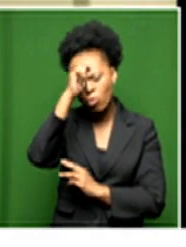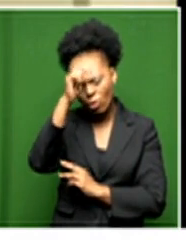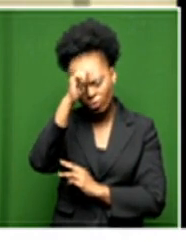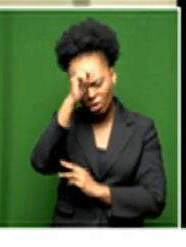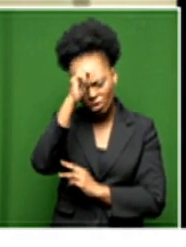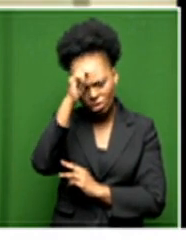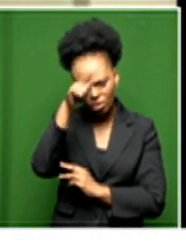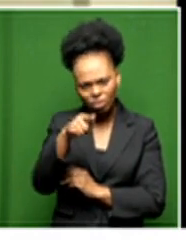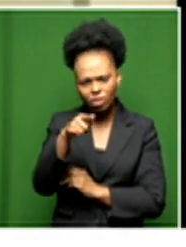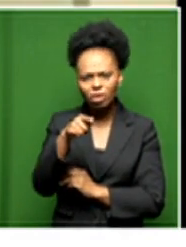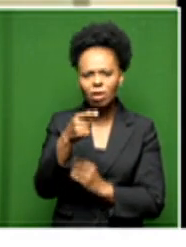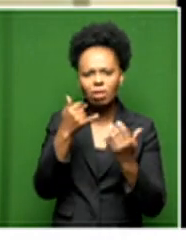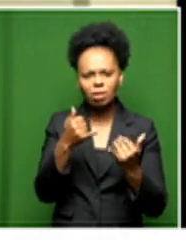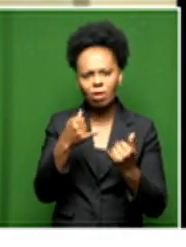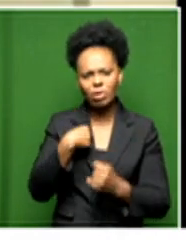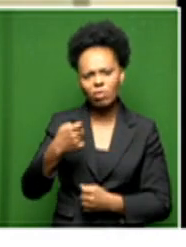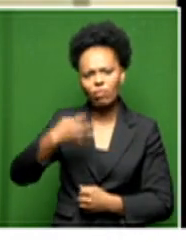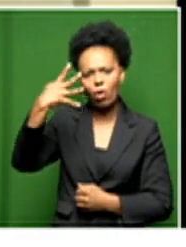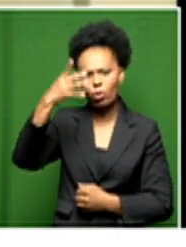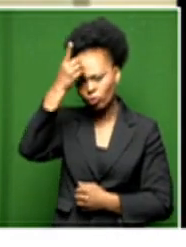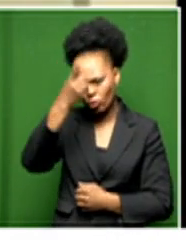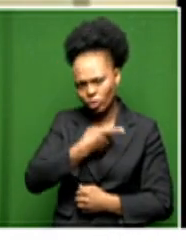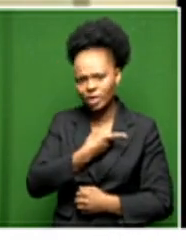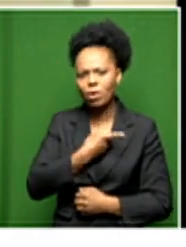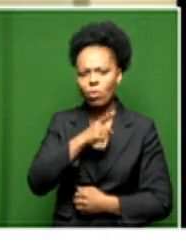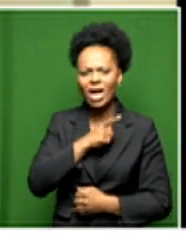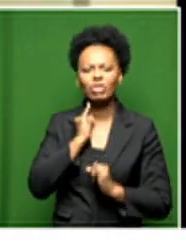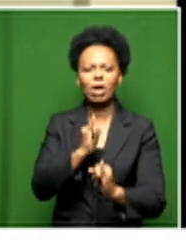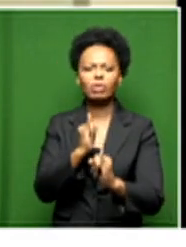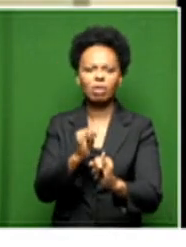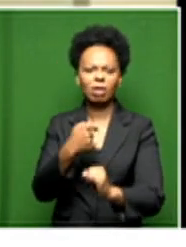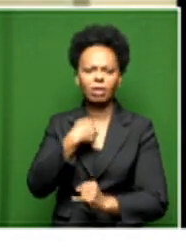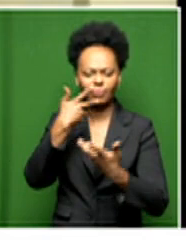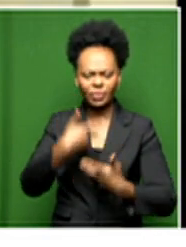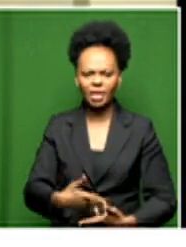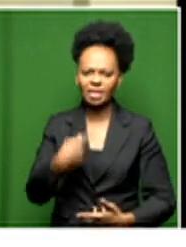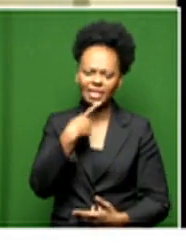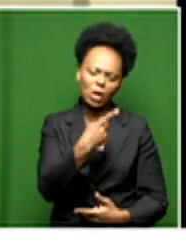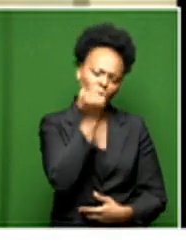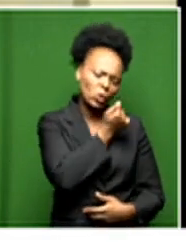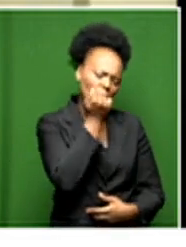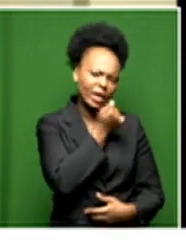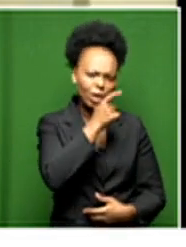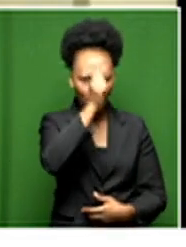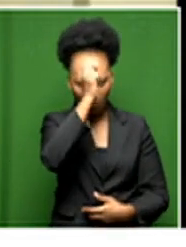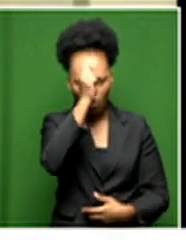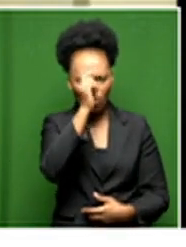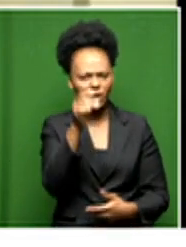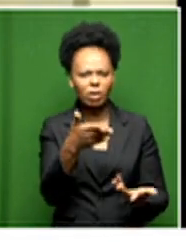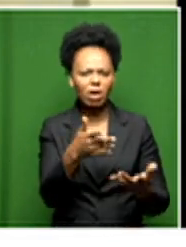so, it was assumed that I was supposed to be a tragedy because people just kept telling my mother they're so sorry that she didn't have a boy